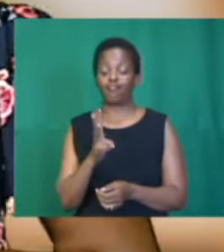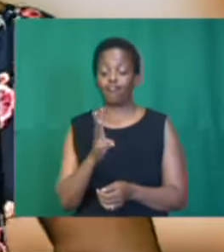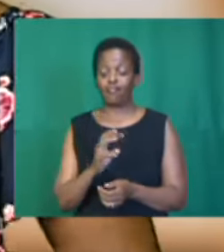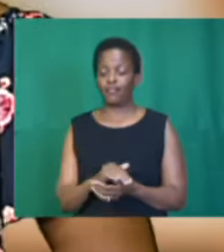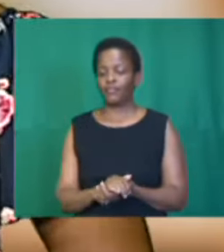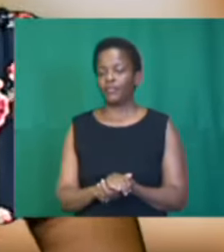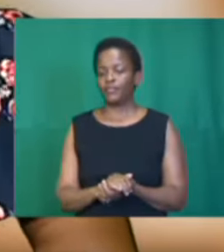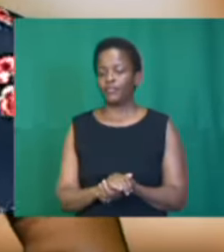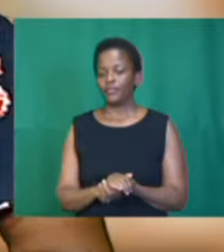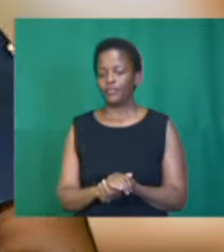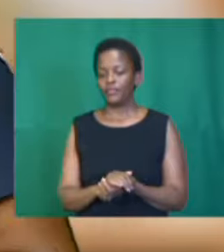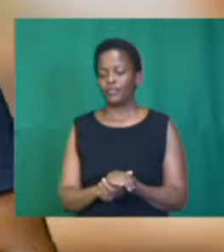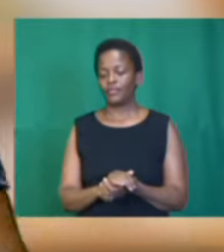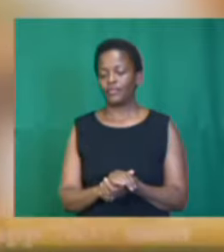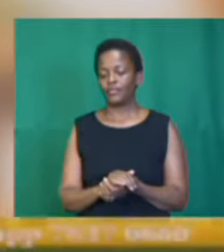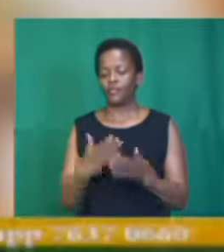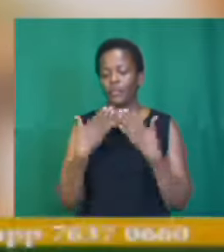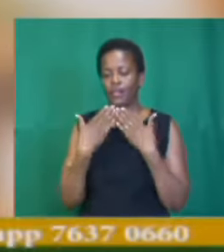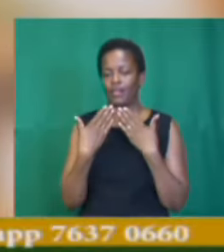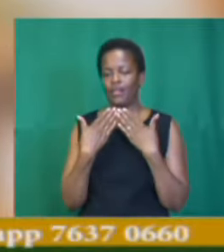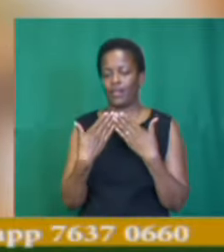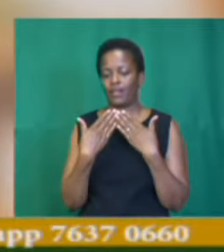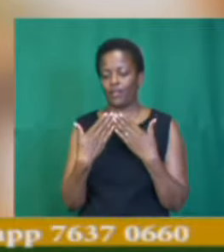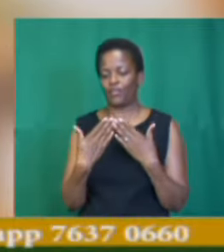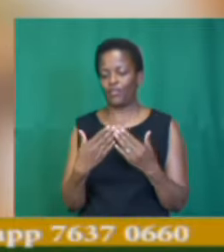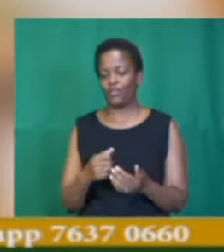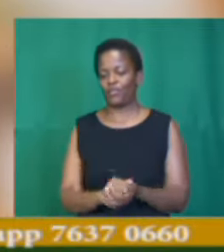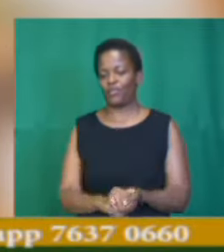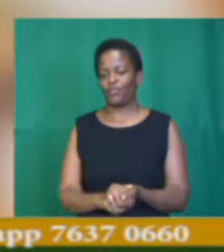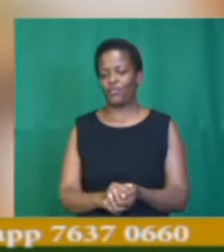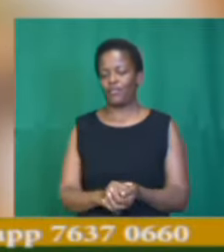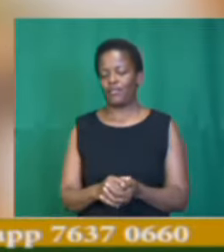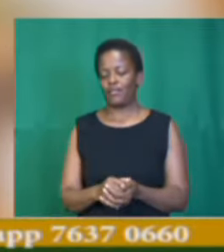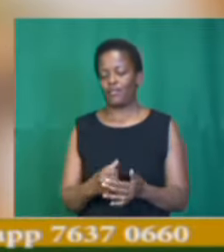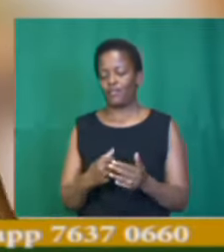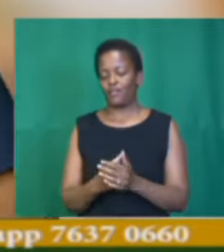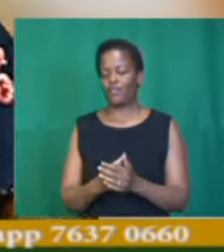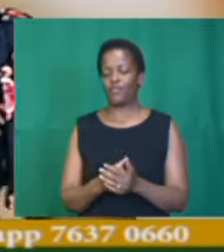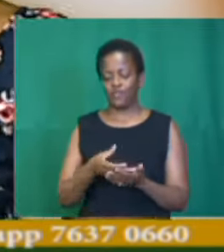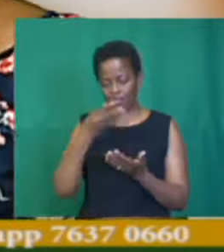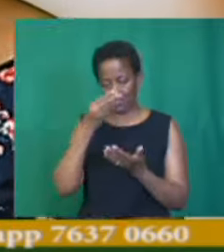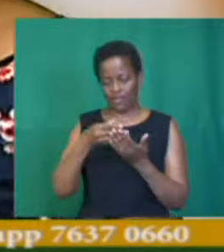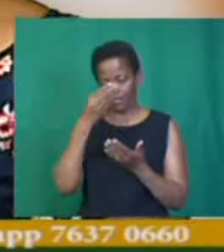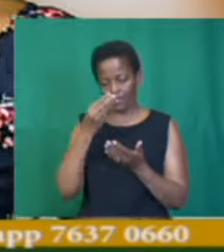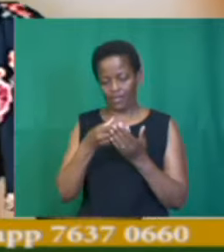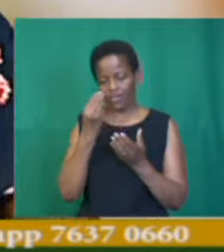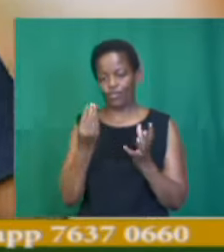We thank you for being with me as the lesson progressed. We have